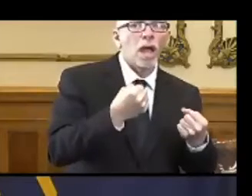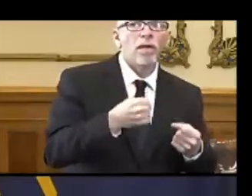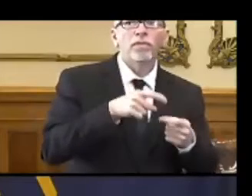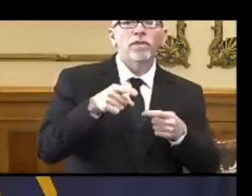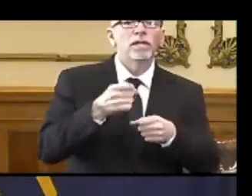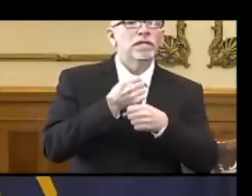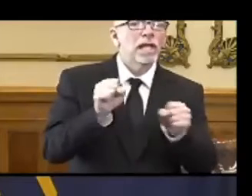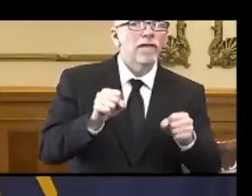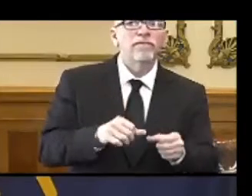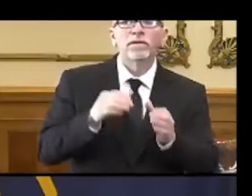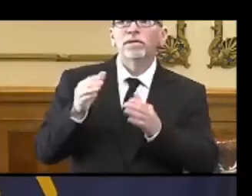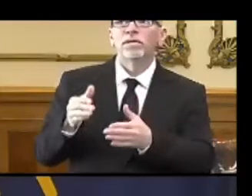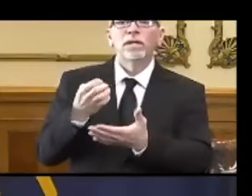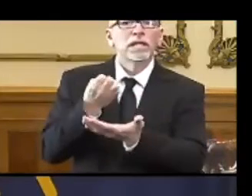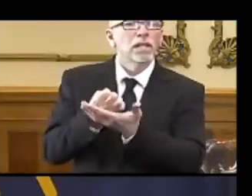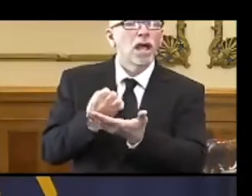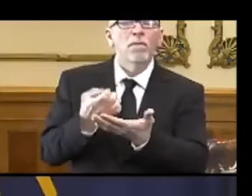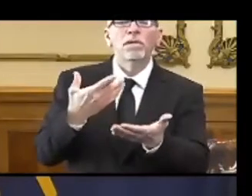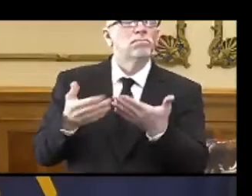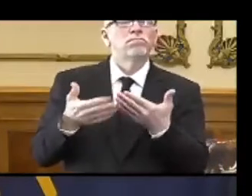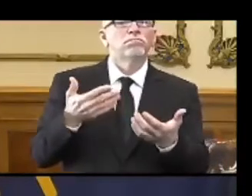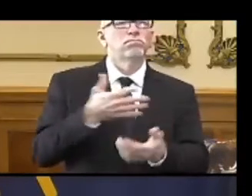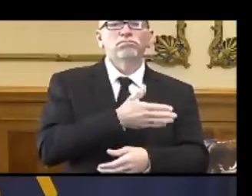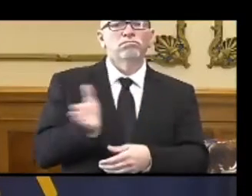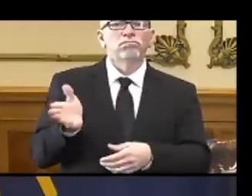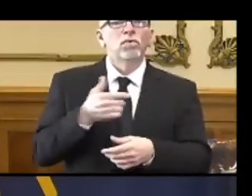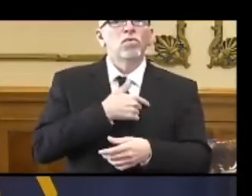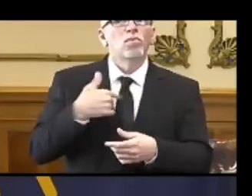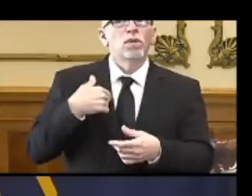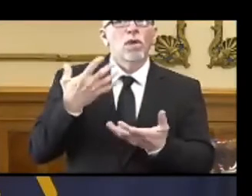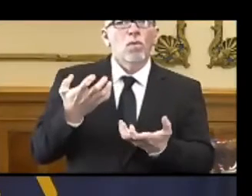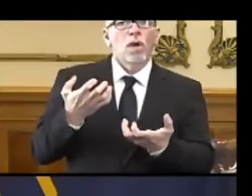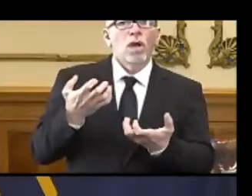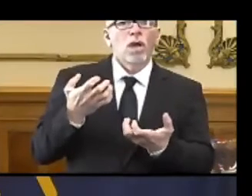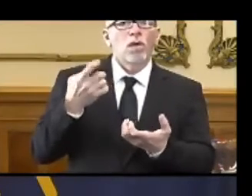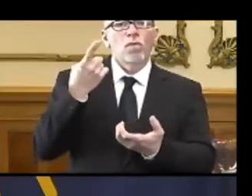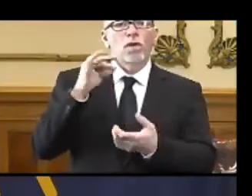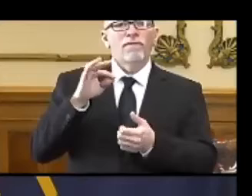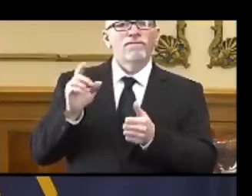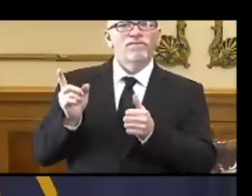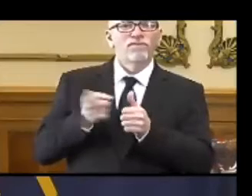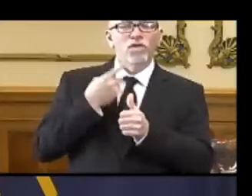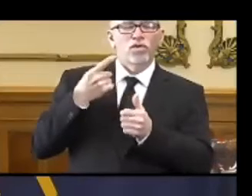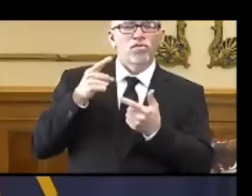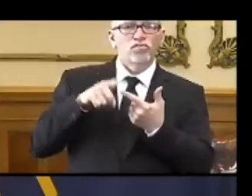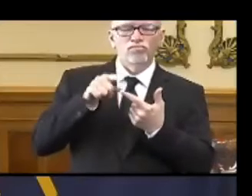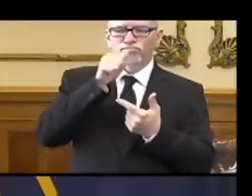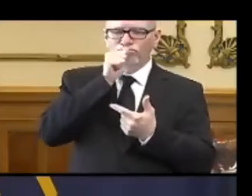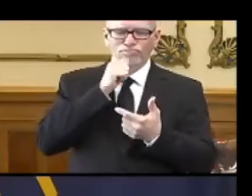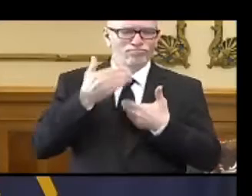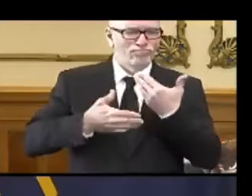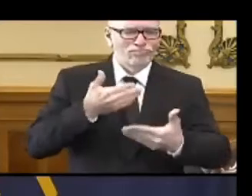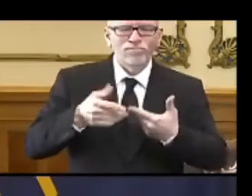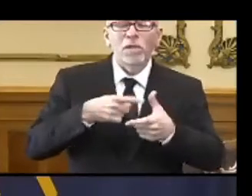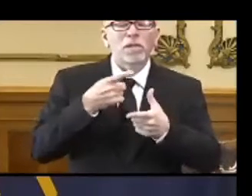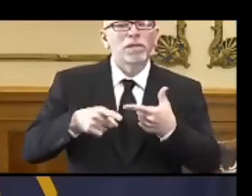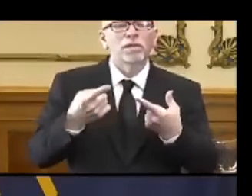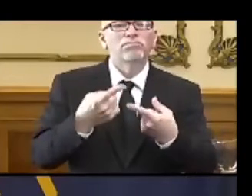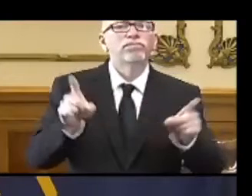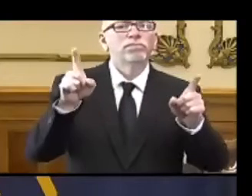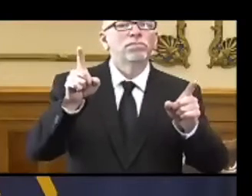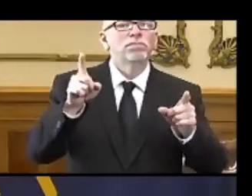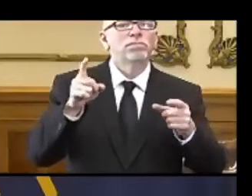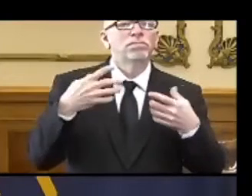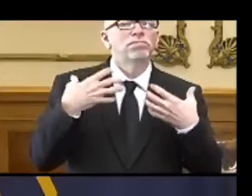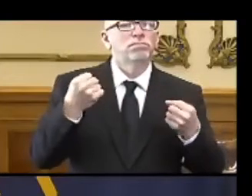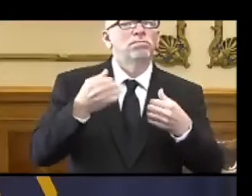safety front or on the economic front, is to be one of the first in this storm and one of the first out. And a key part of that